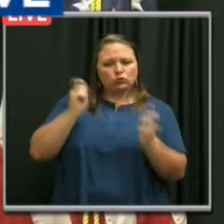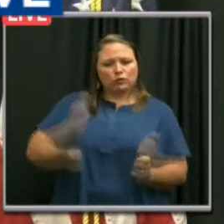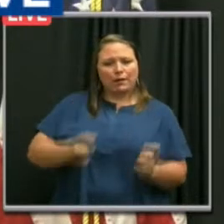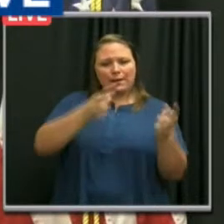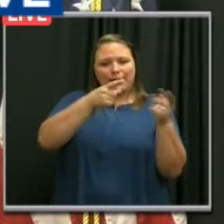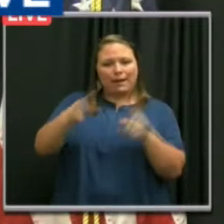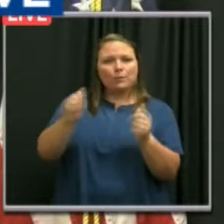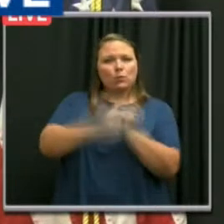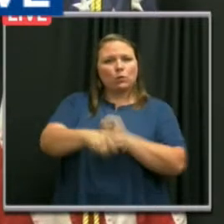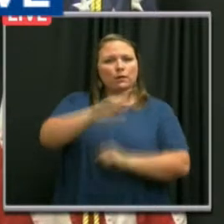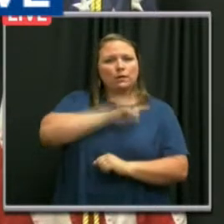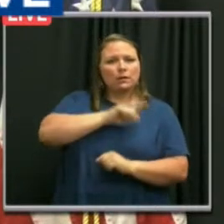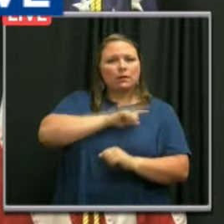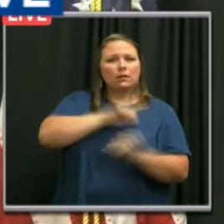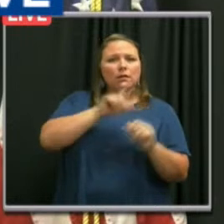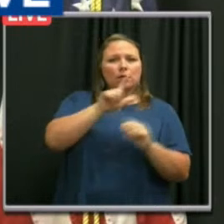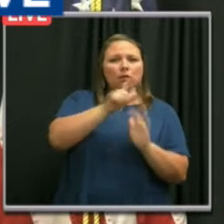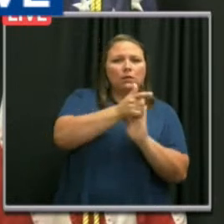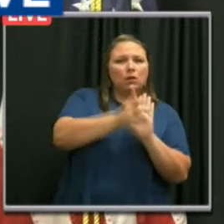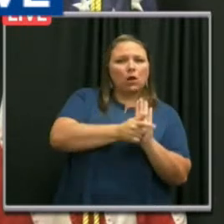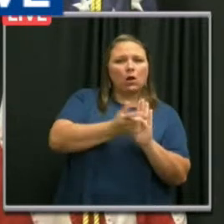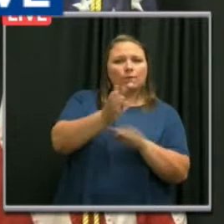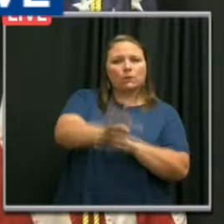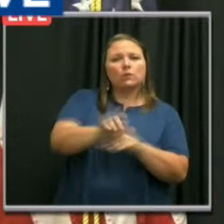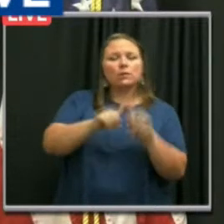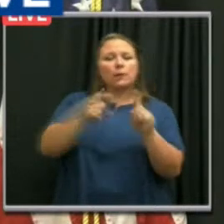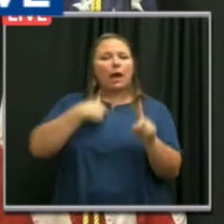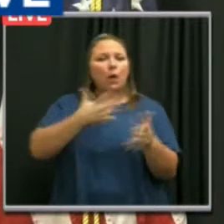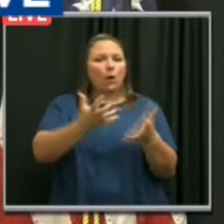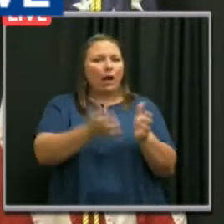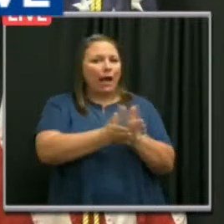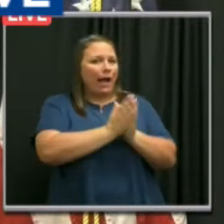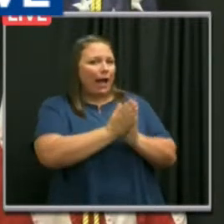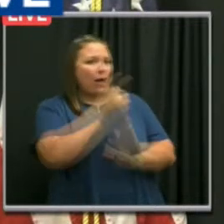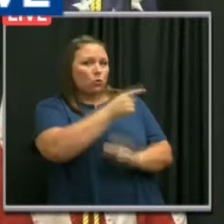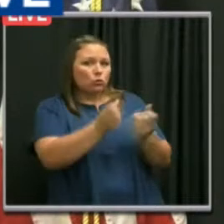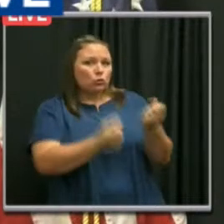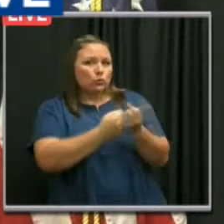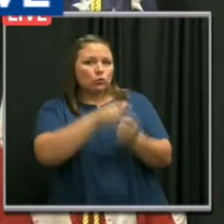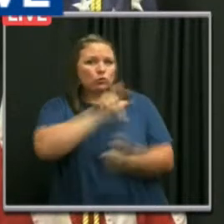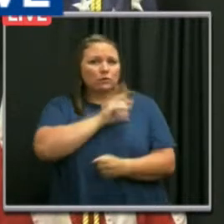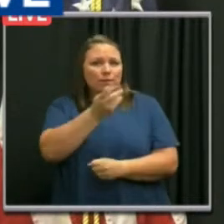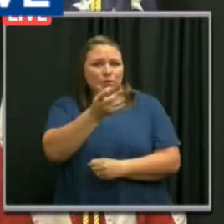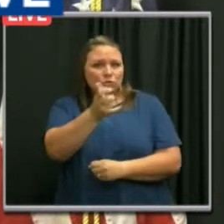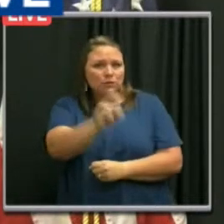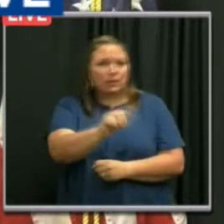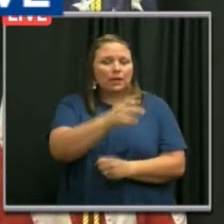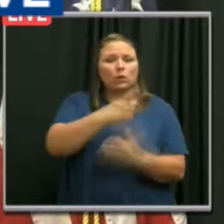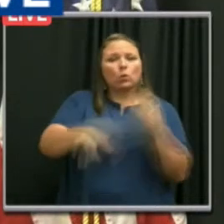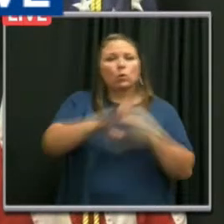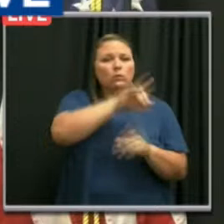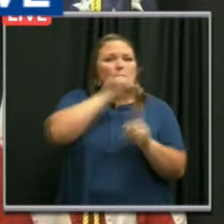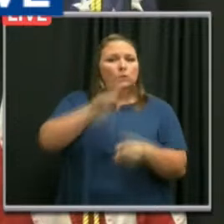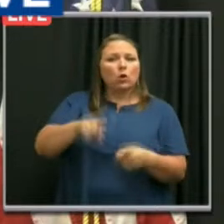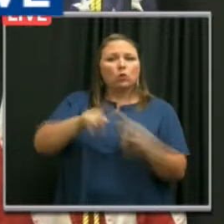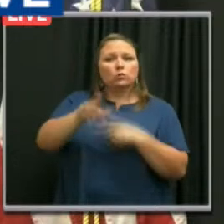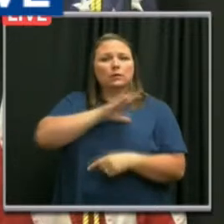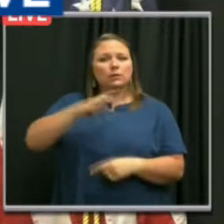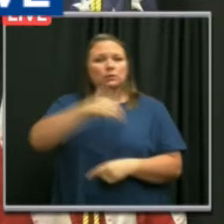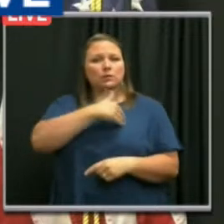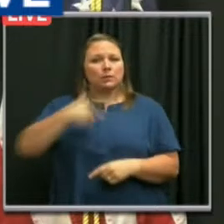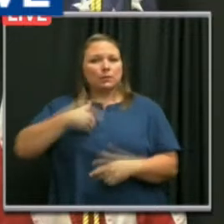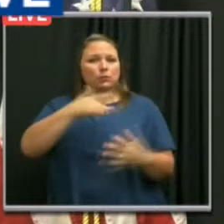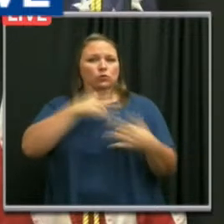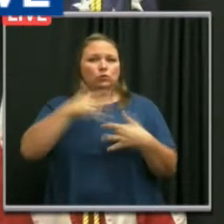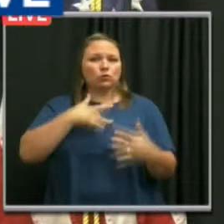see in law enforcement, but I wanted to ask Mayor Cooper if he supports Chief Anderson and what his responses are to the council members'